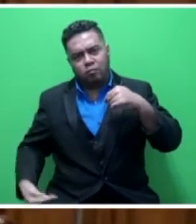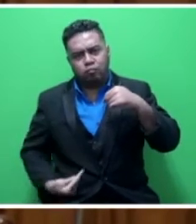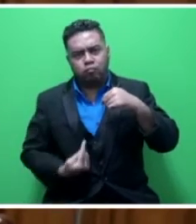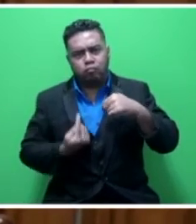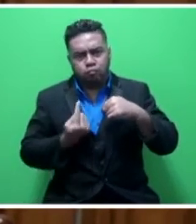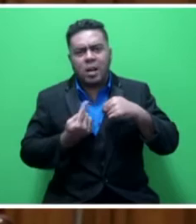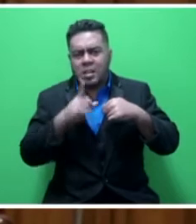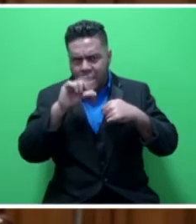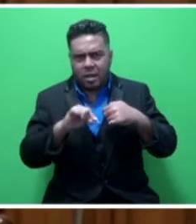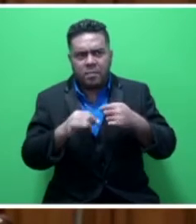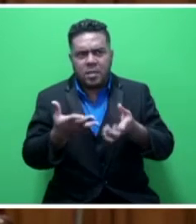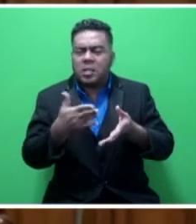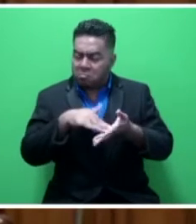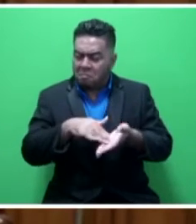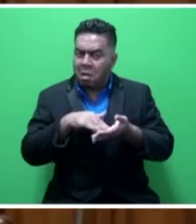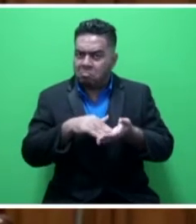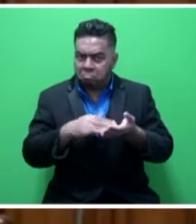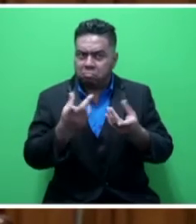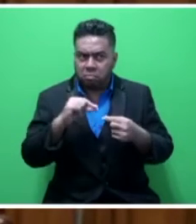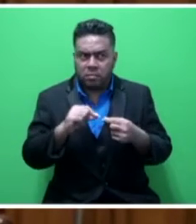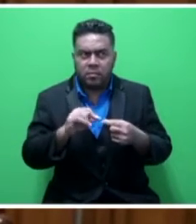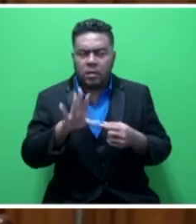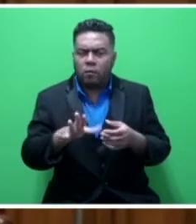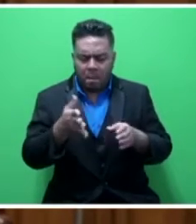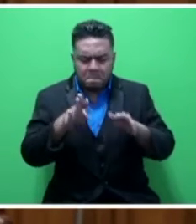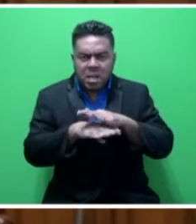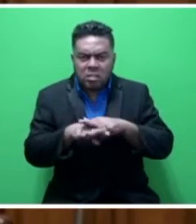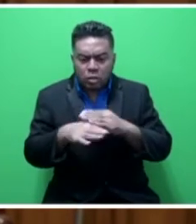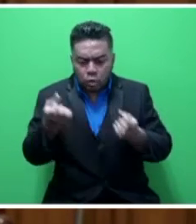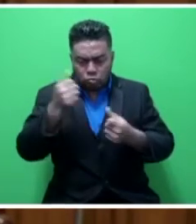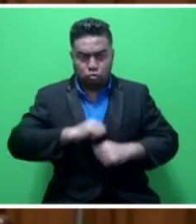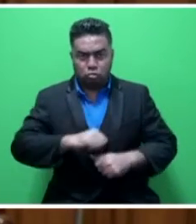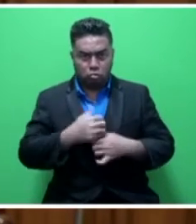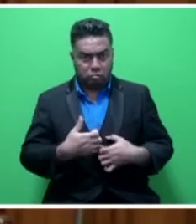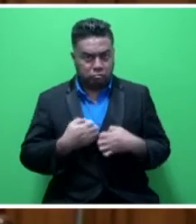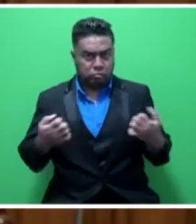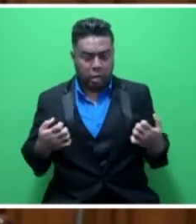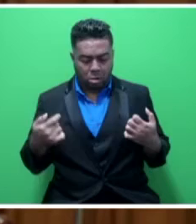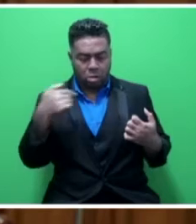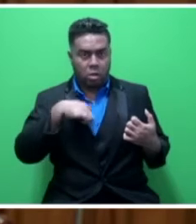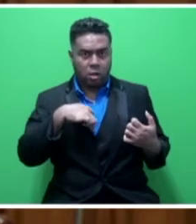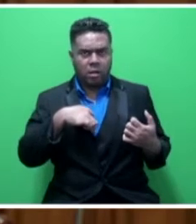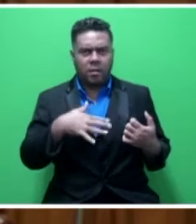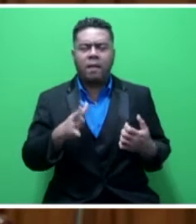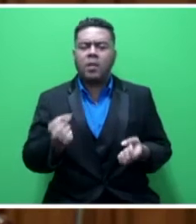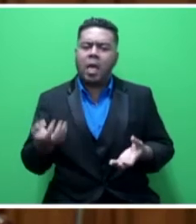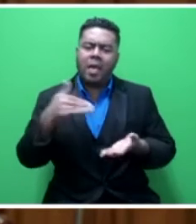this has been very helpful. Just as we discussed minimally invasive surgery the other day, is another adjunct to the